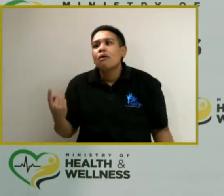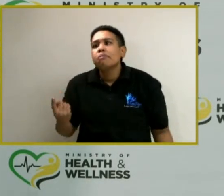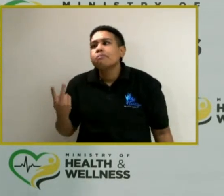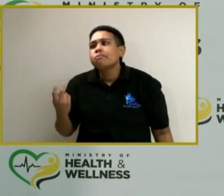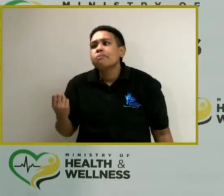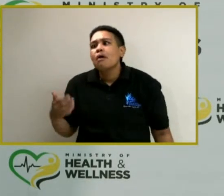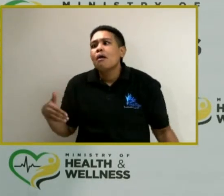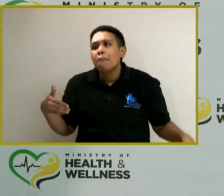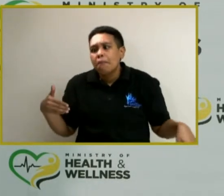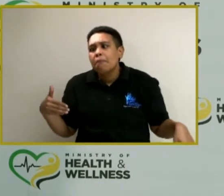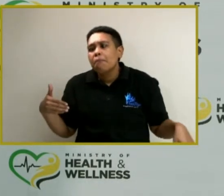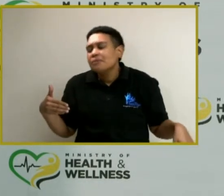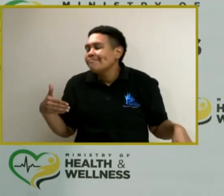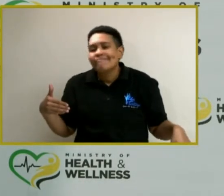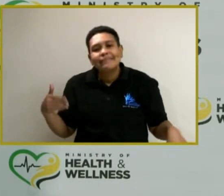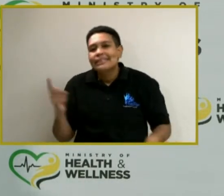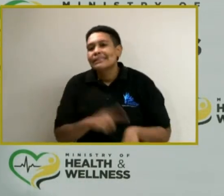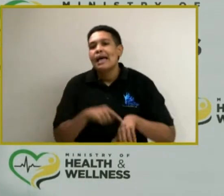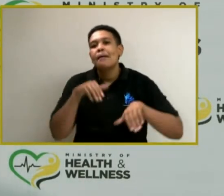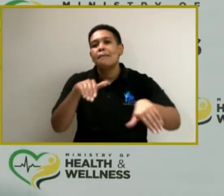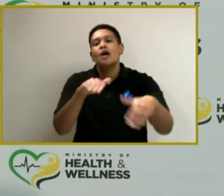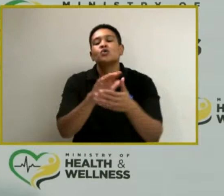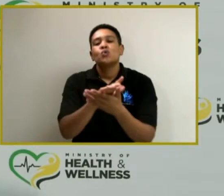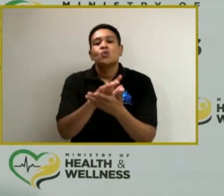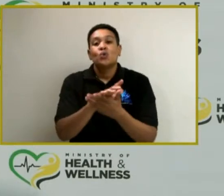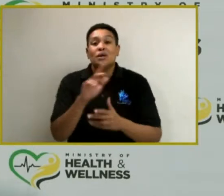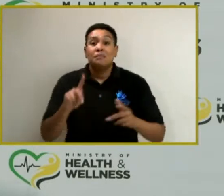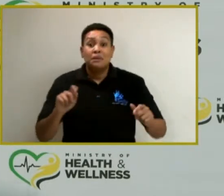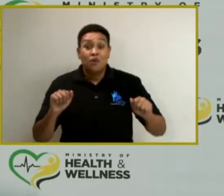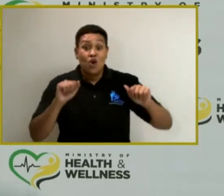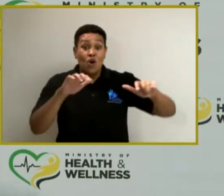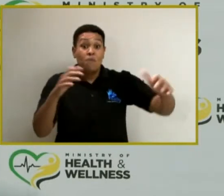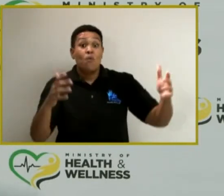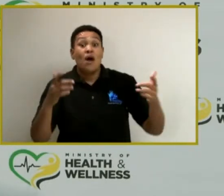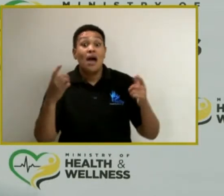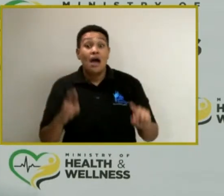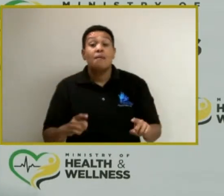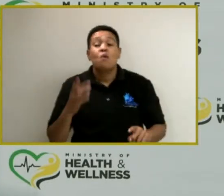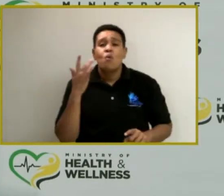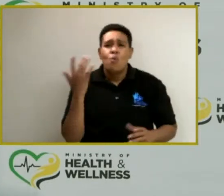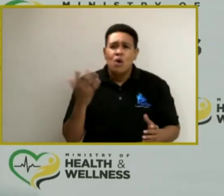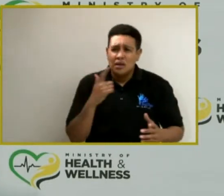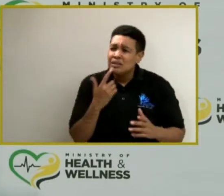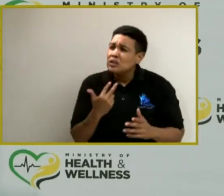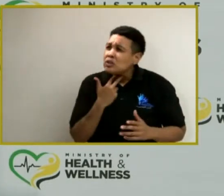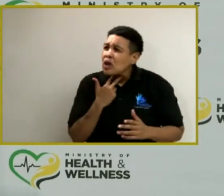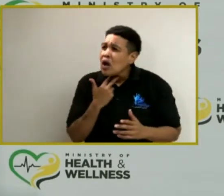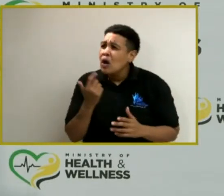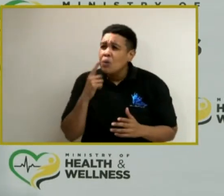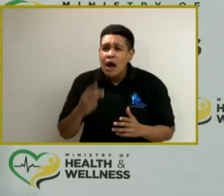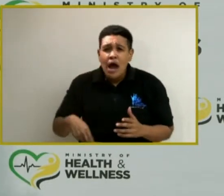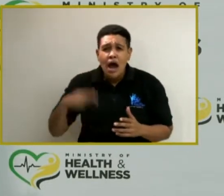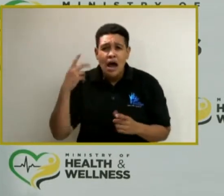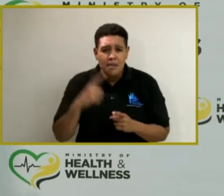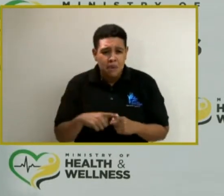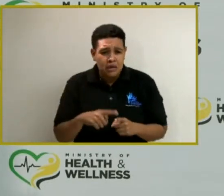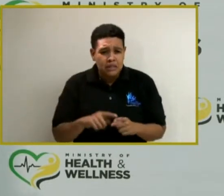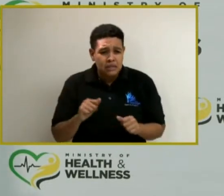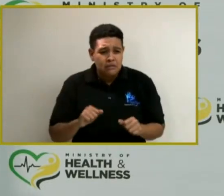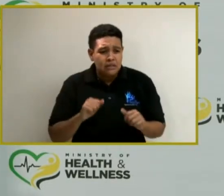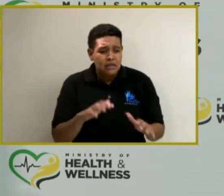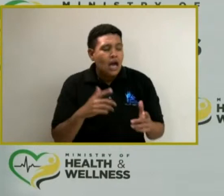the case of people coming together, because of what is happening, because of the strain, because of the high positivity rate,